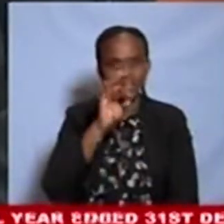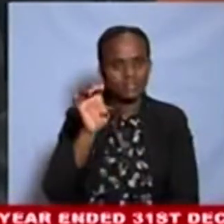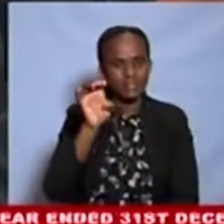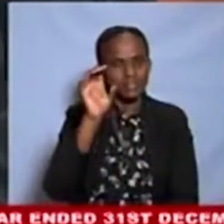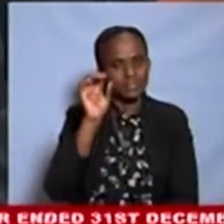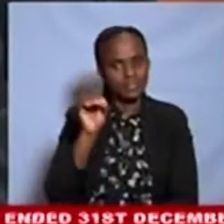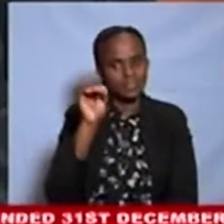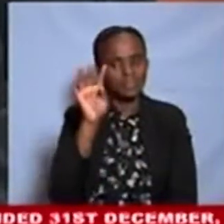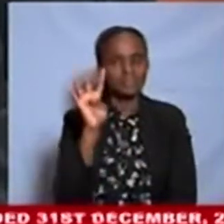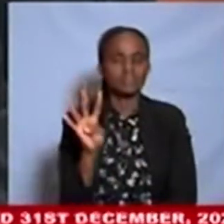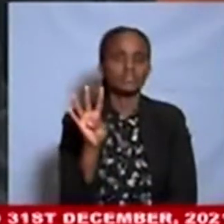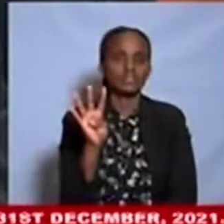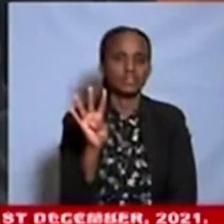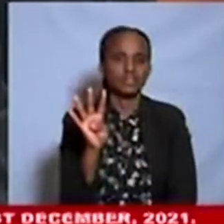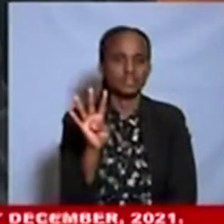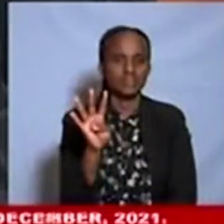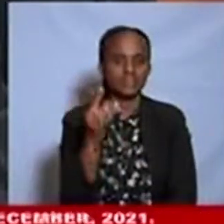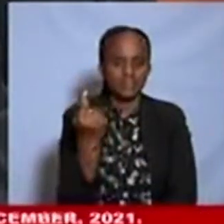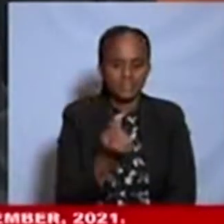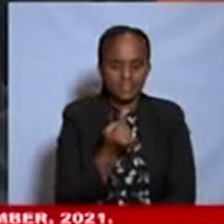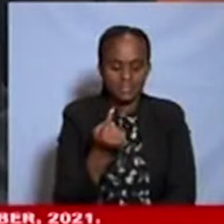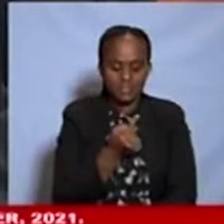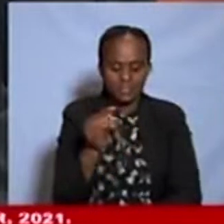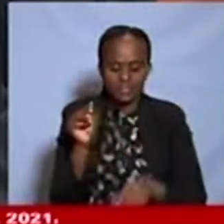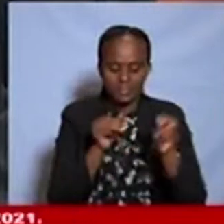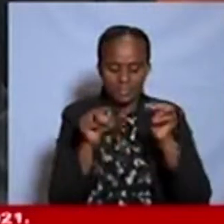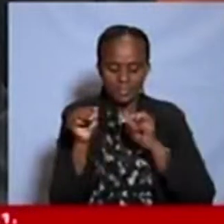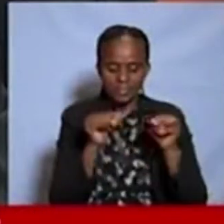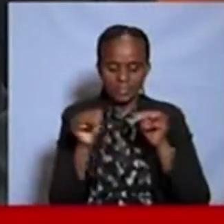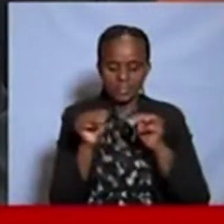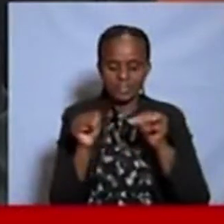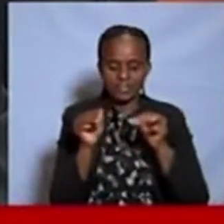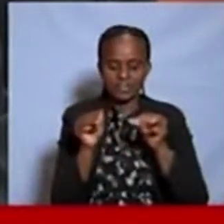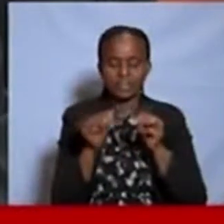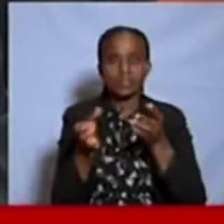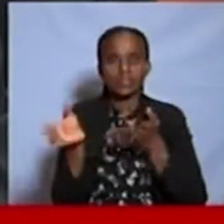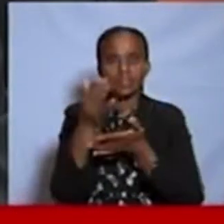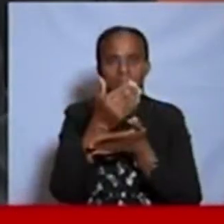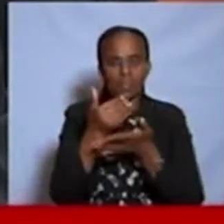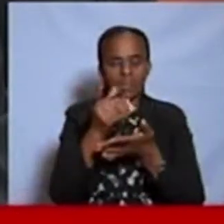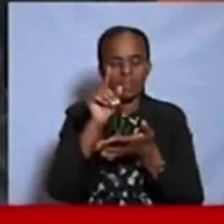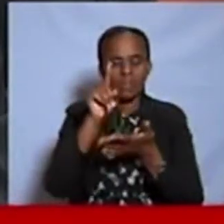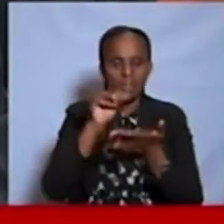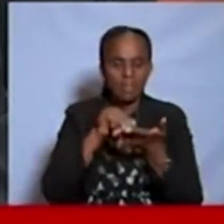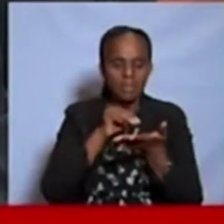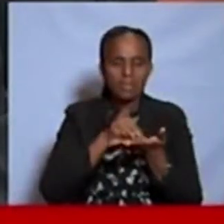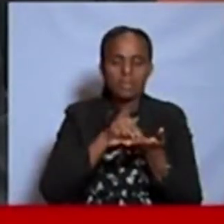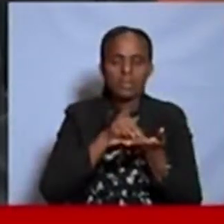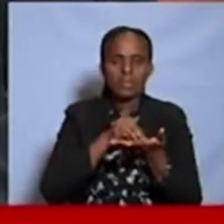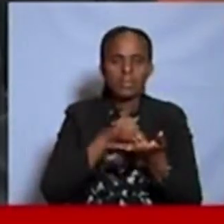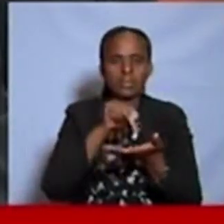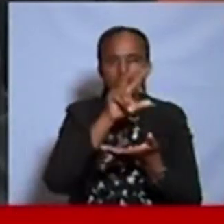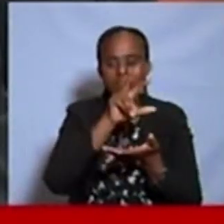3,093,704, and you only managed to collect